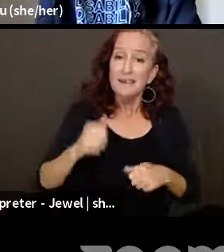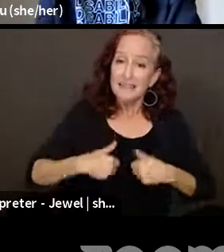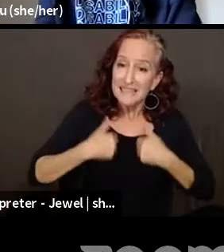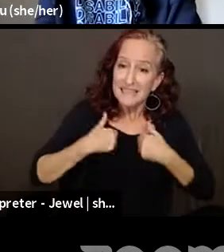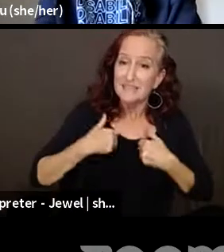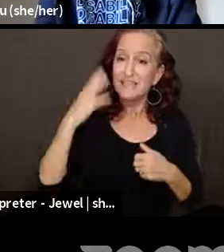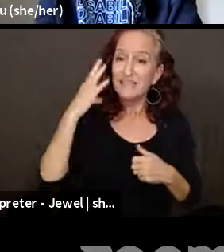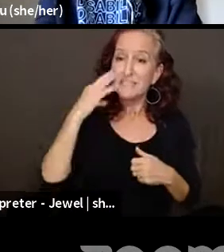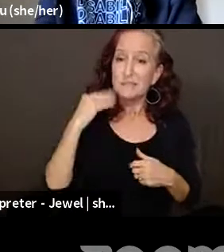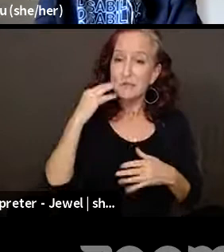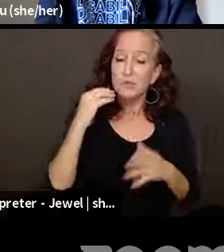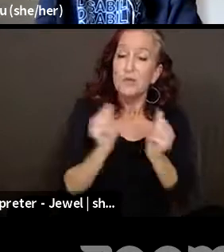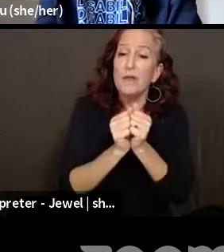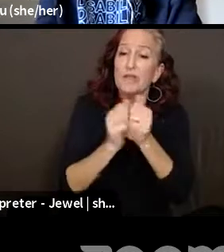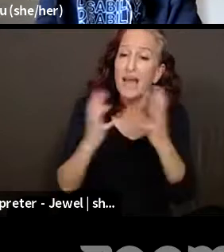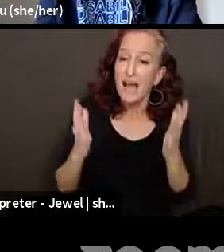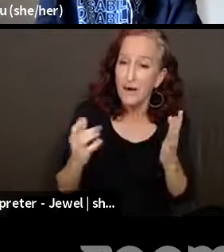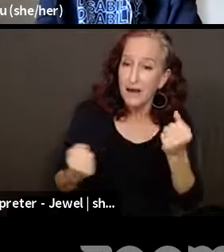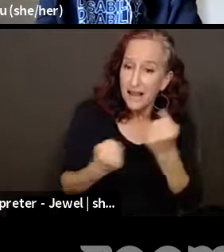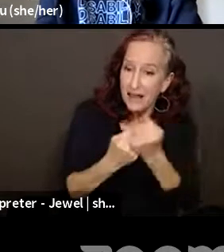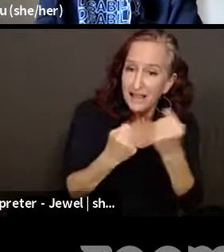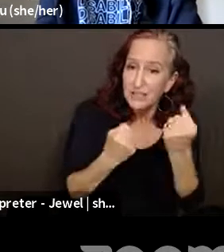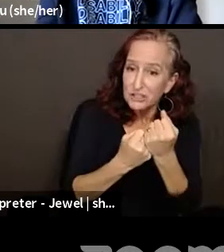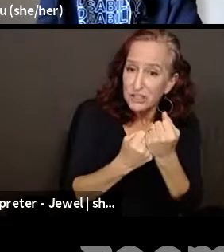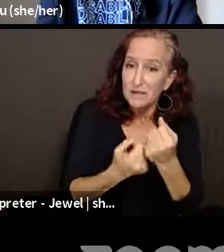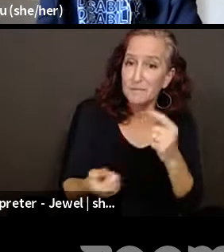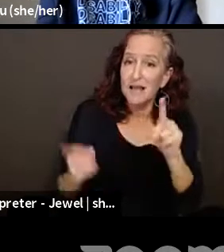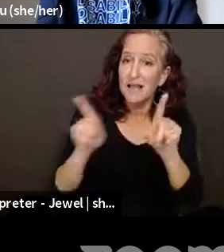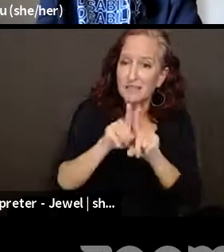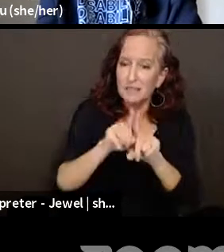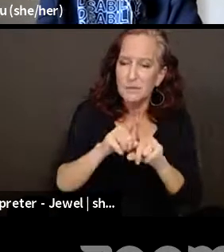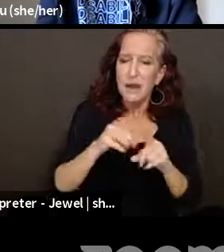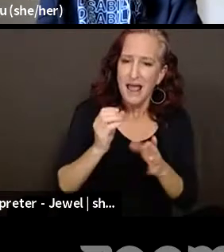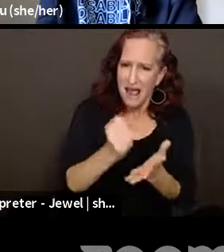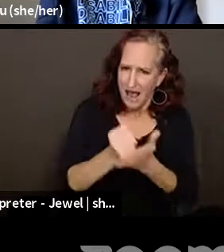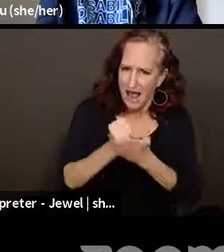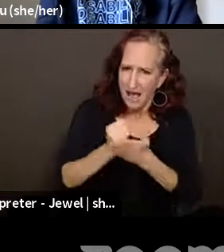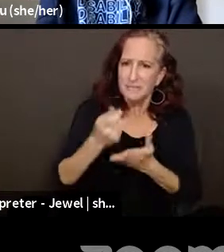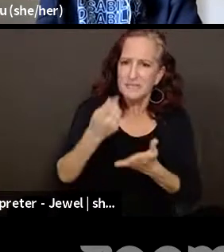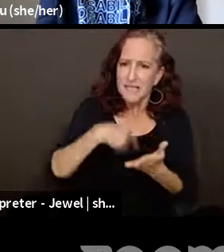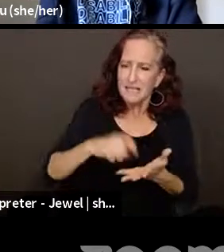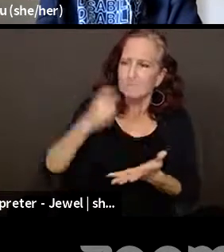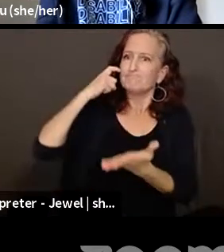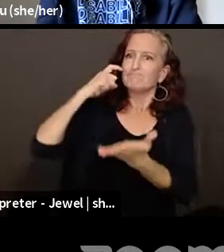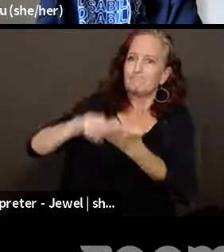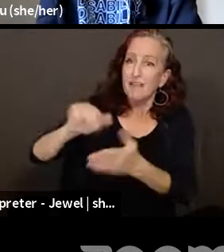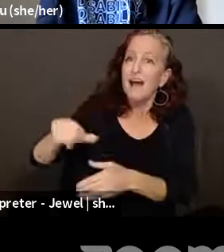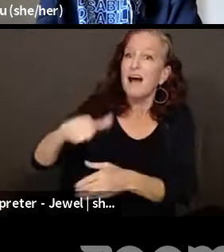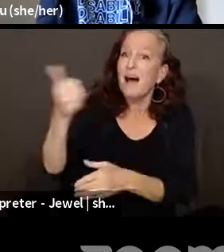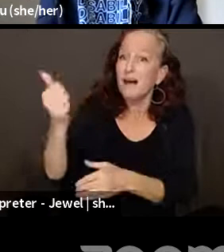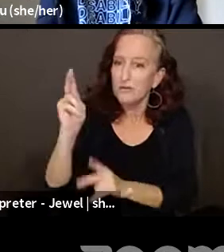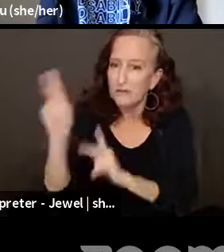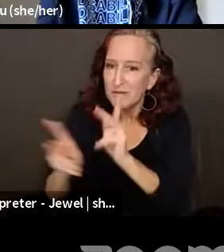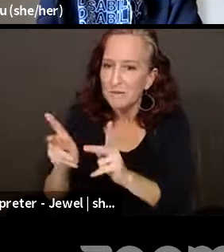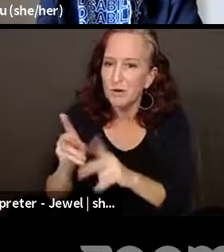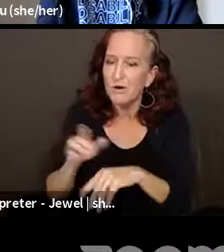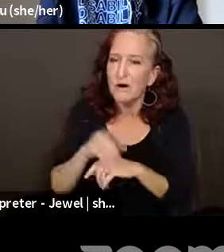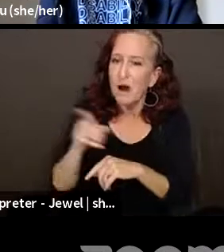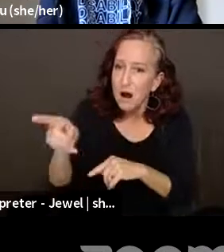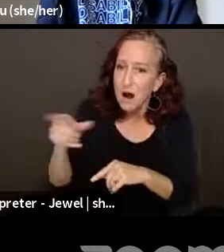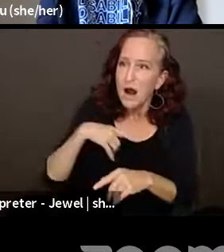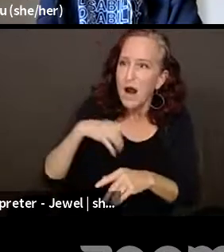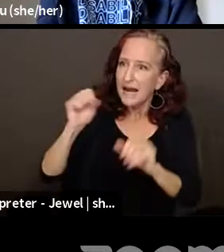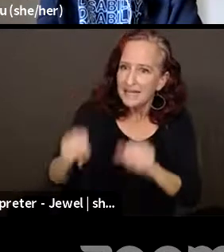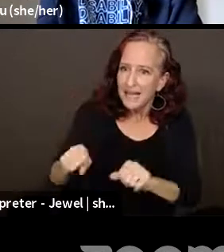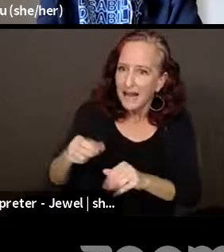allyship, it helps us to tune in and put ourselves into the shoes of others so that we can see, I should be cutting people's chicken.